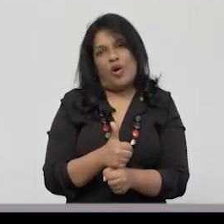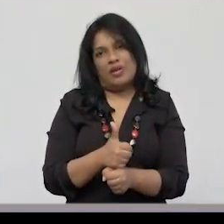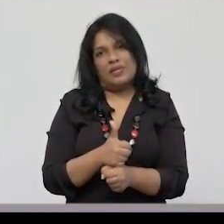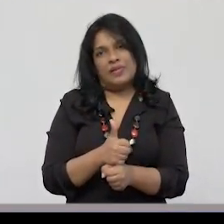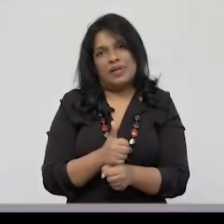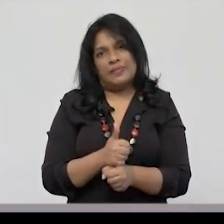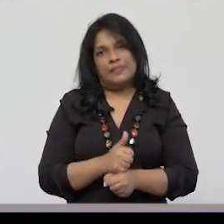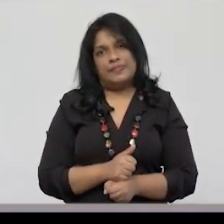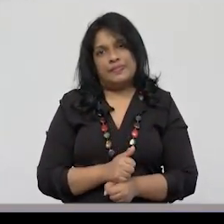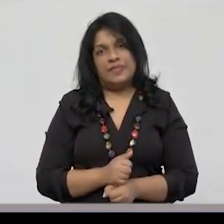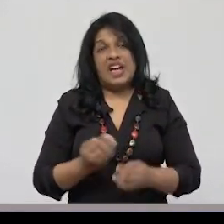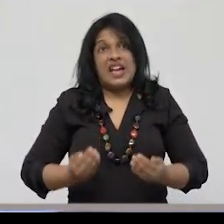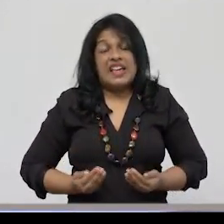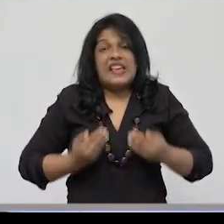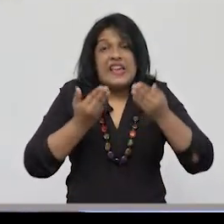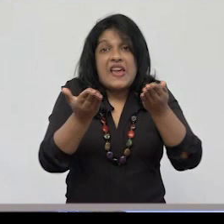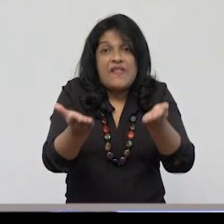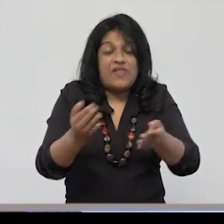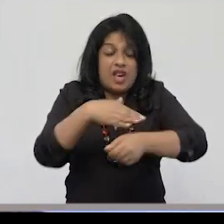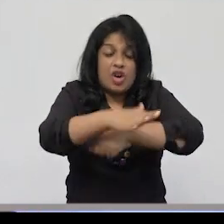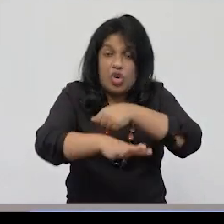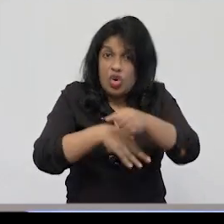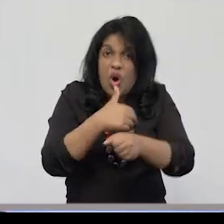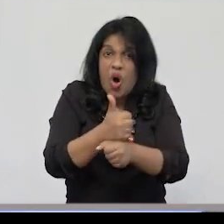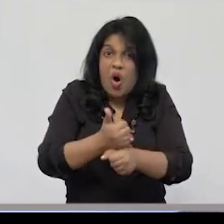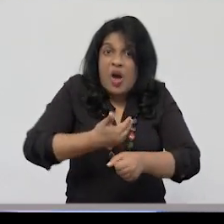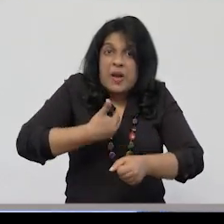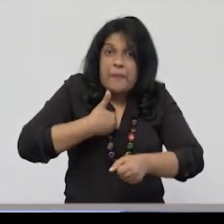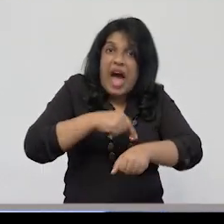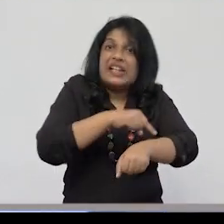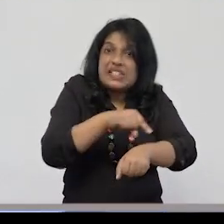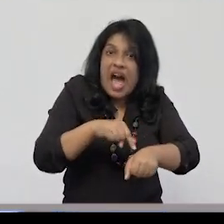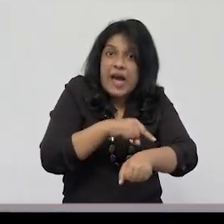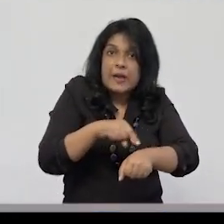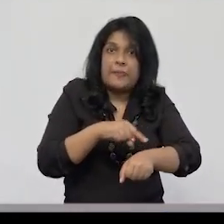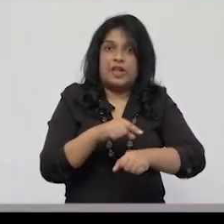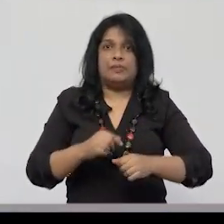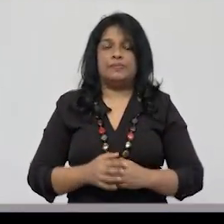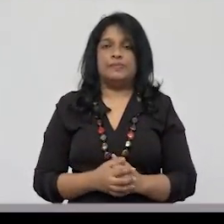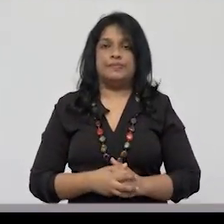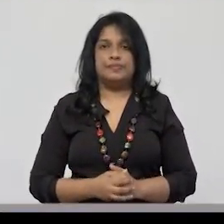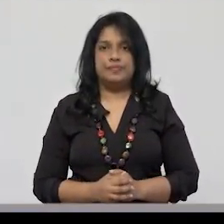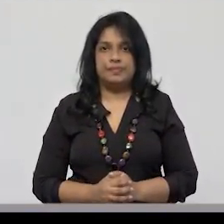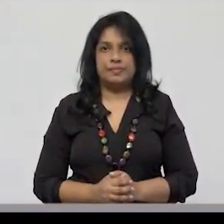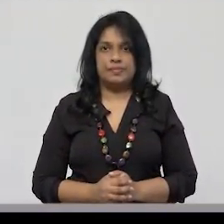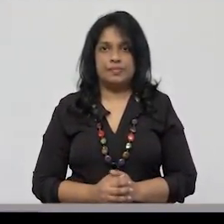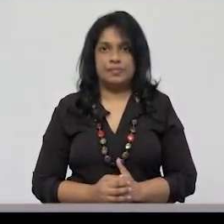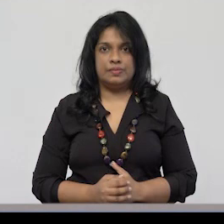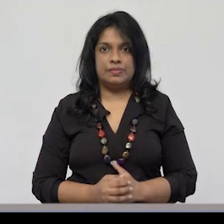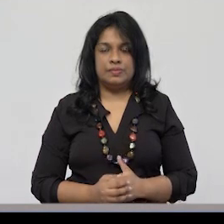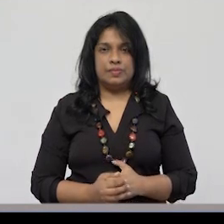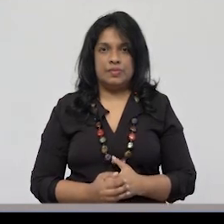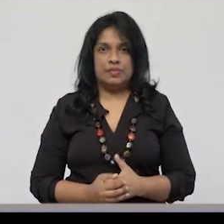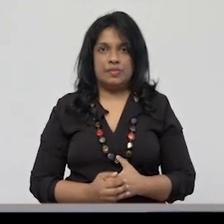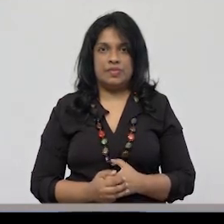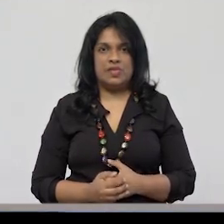I talk to you, say, Pastor, my wife, of course, she will pray for 2 hours. She goes to the prayer room at home also. She'll pray